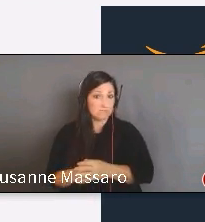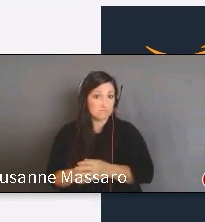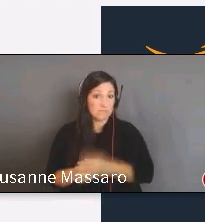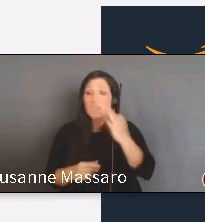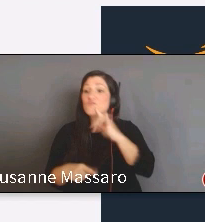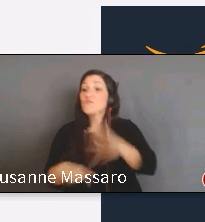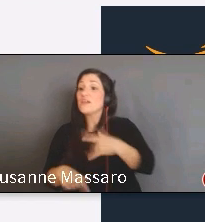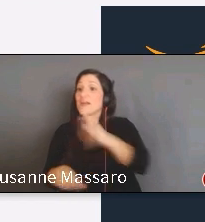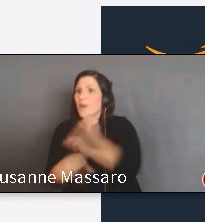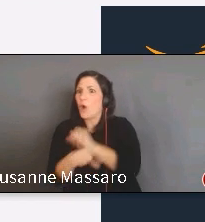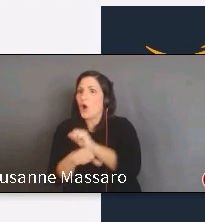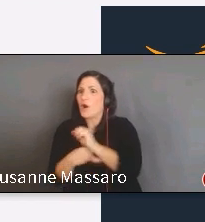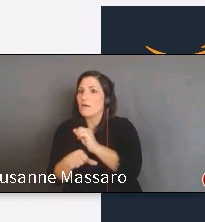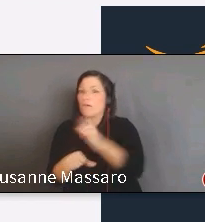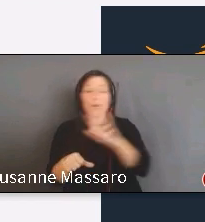you tell us. It's great.